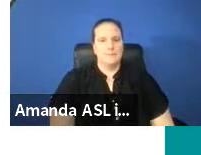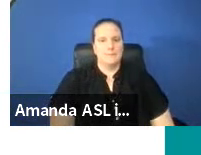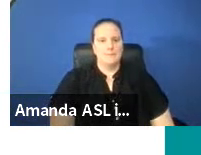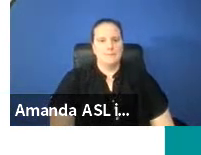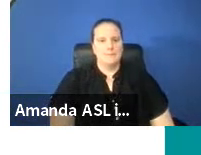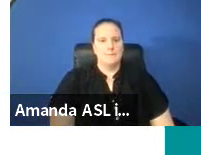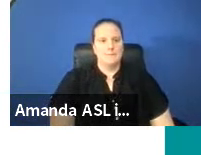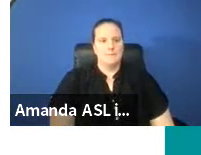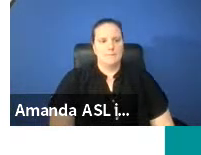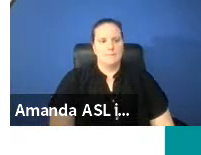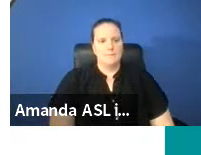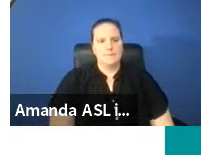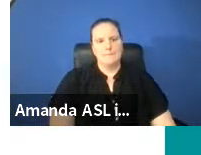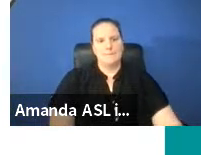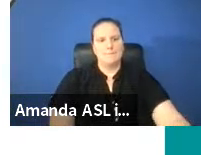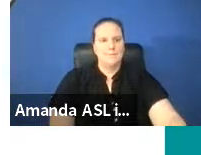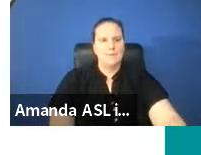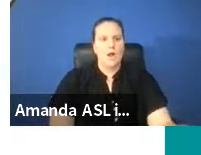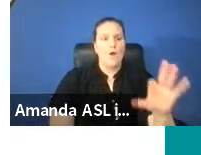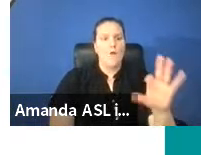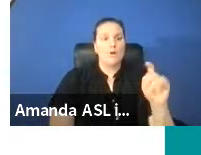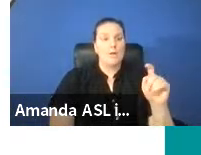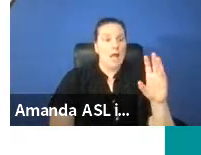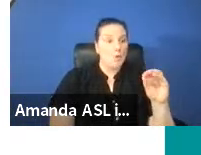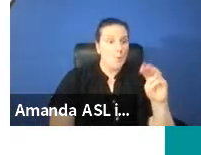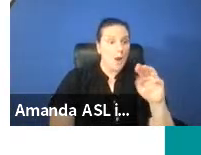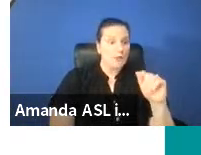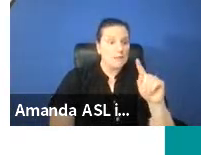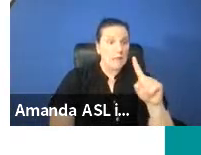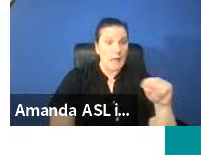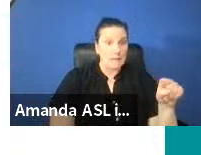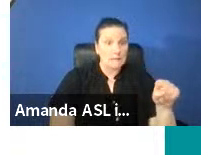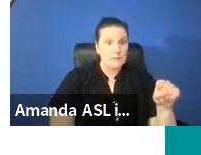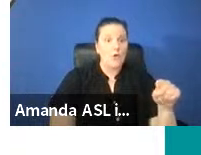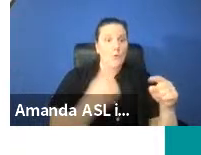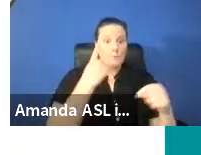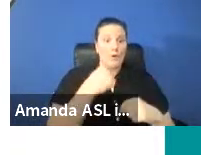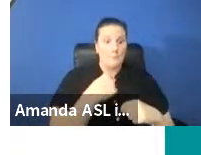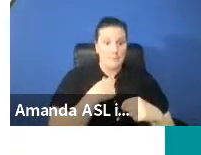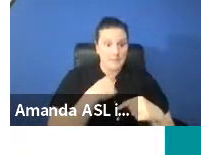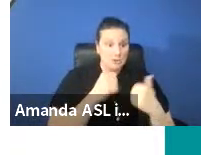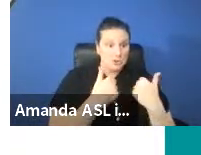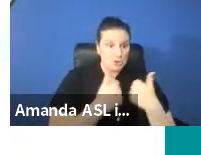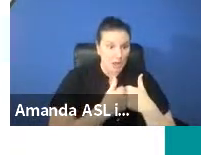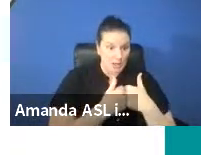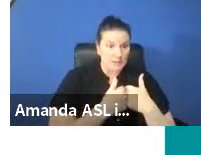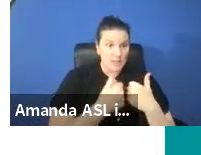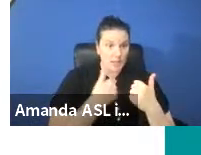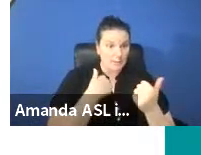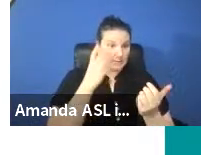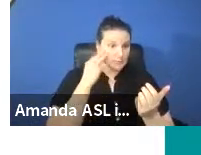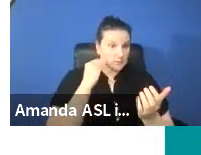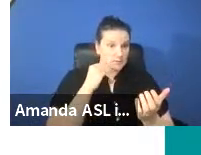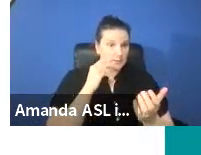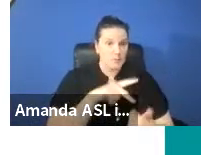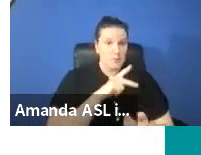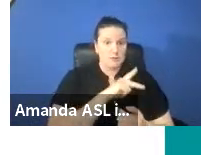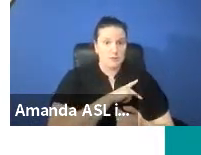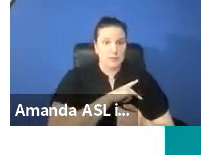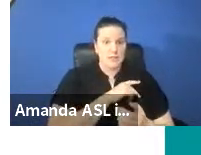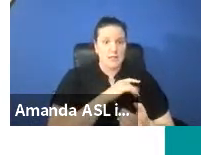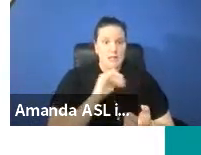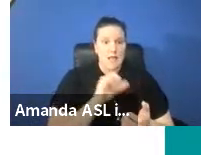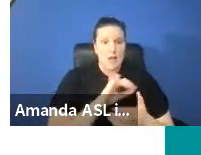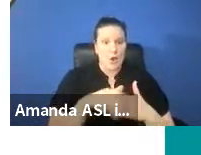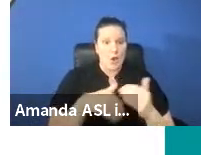Hey, Chris, this is Fernando Martinez. For me, one of the challenges that I'm having personally is kind of like putting